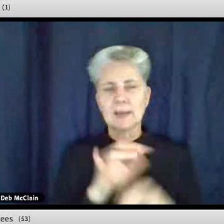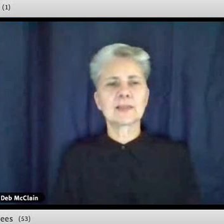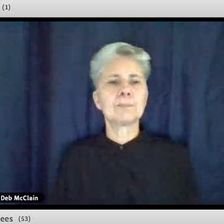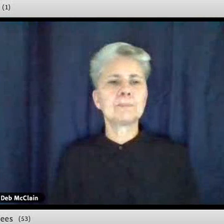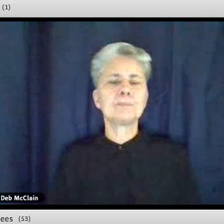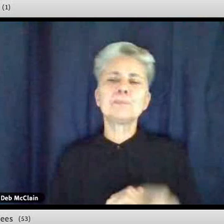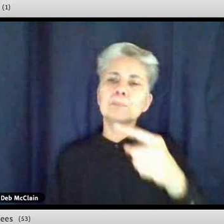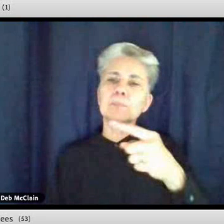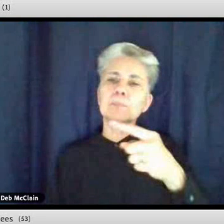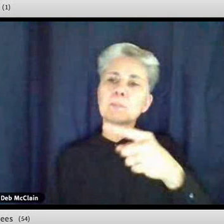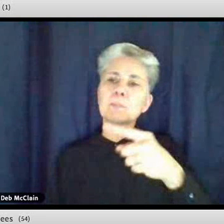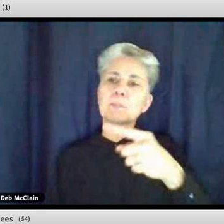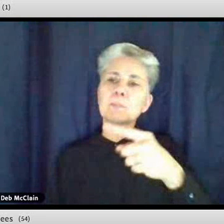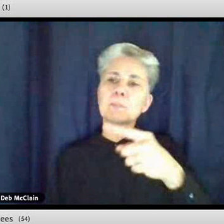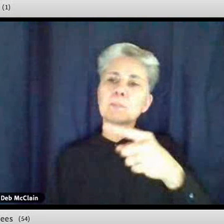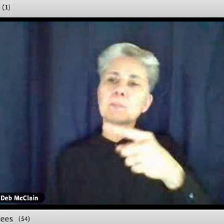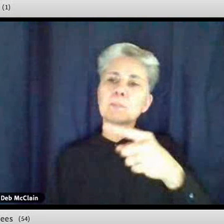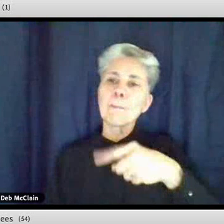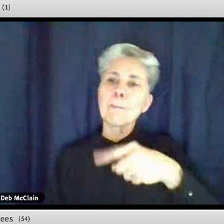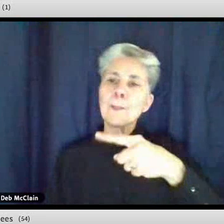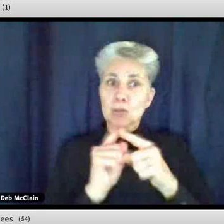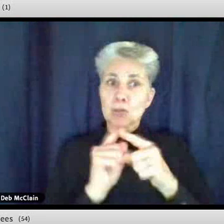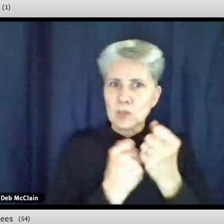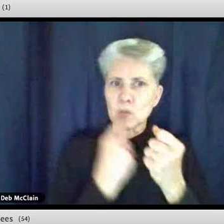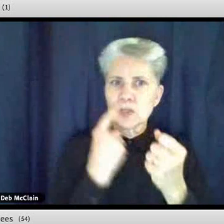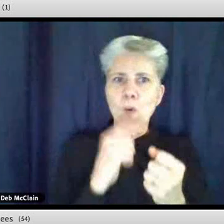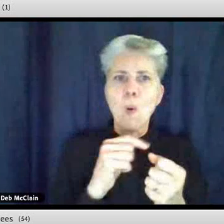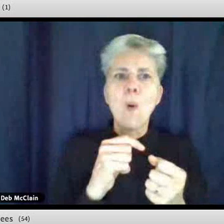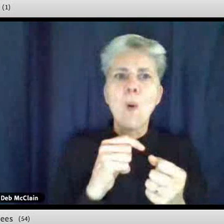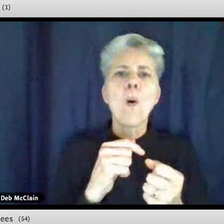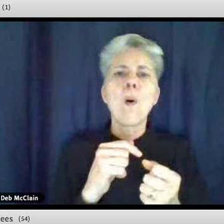I share those with you. Those are just a couple that I use when I look for things.